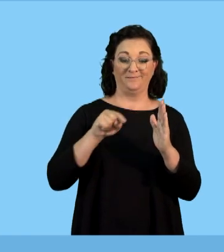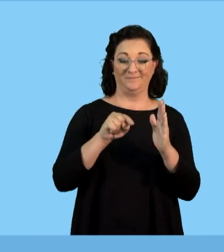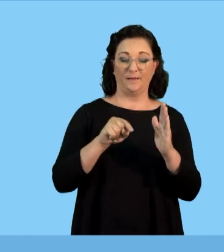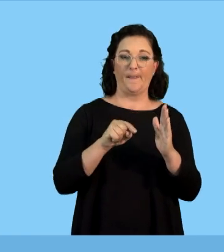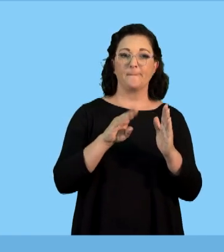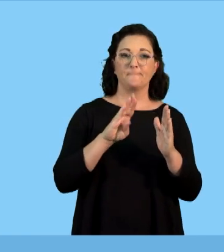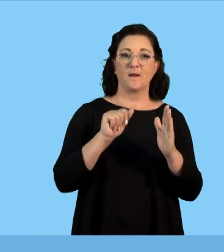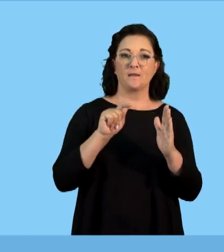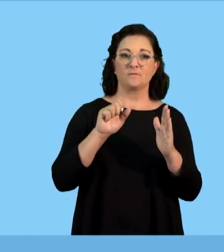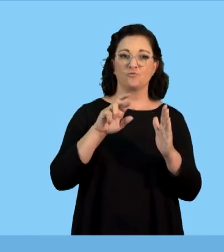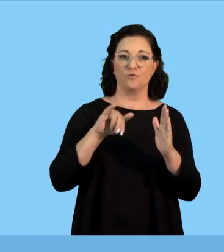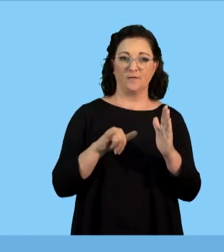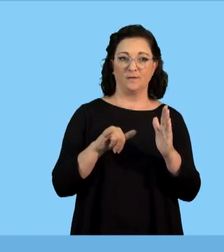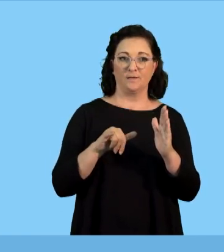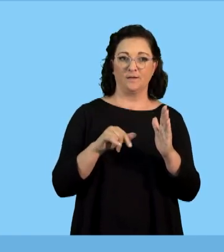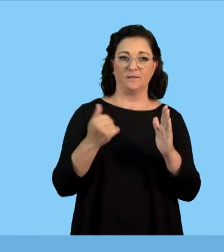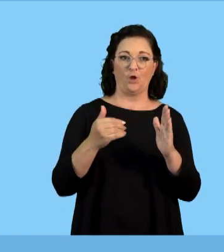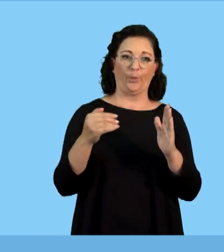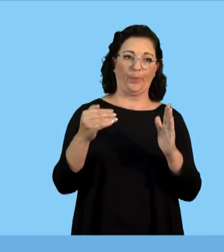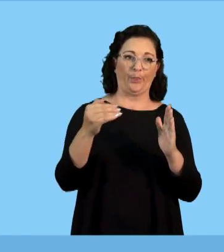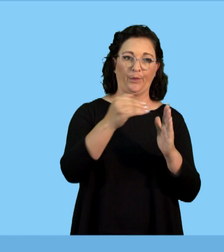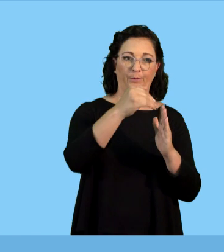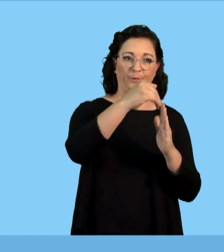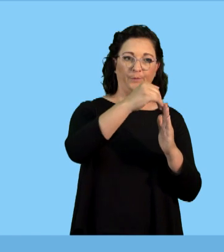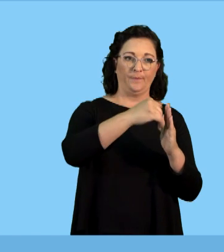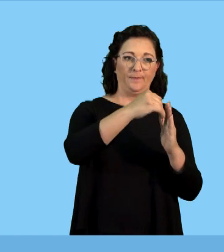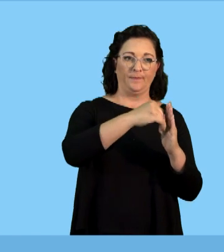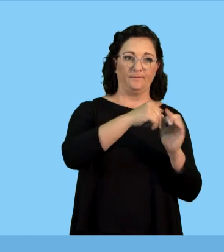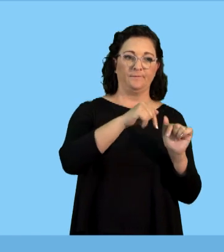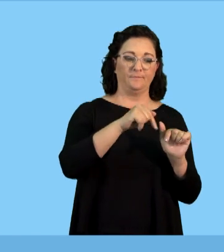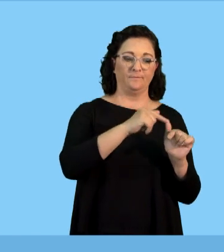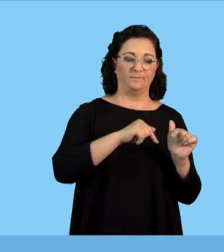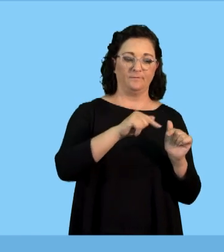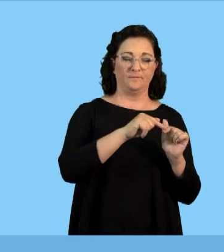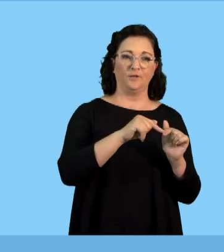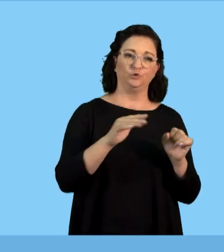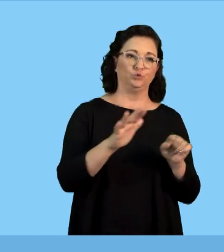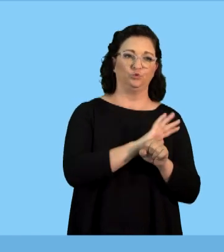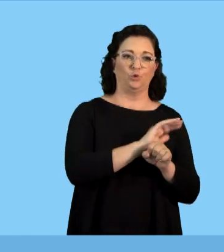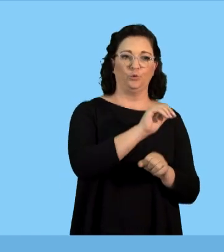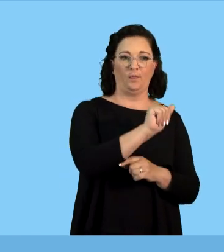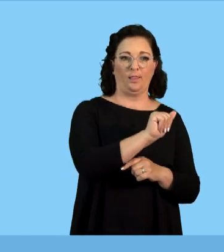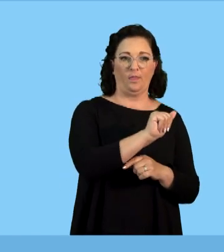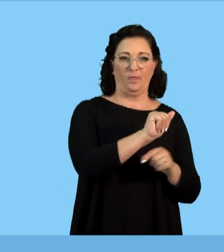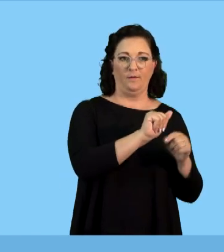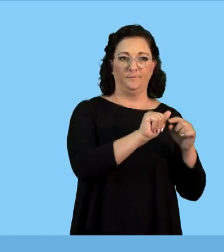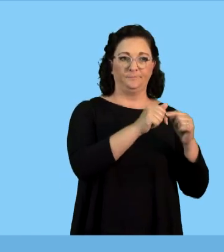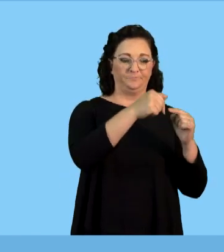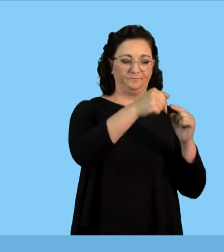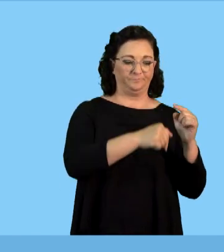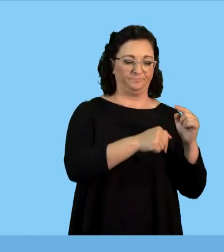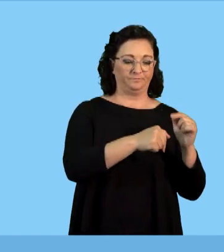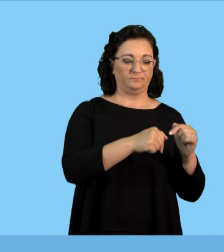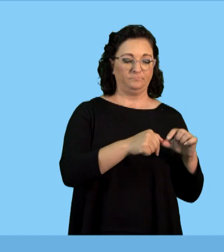is now a battery because there's more than one cell. As it is moving through the battery, this is the total current of the entire circuit,